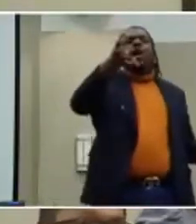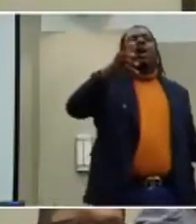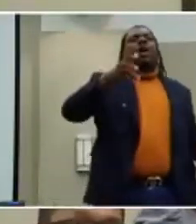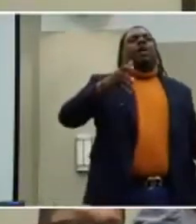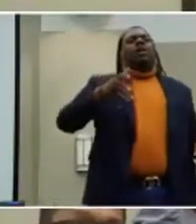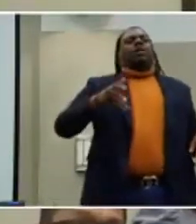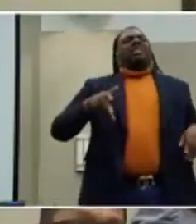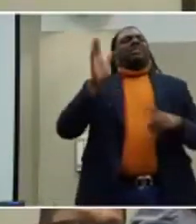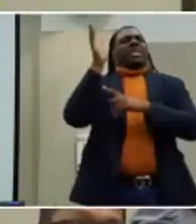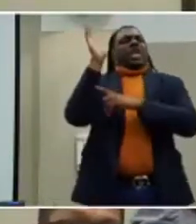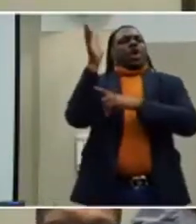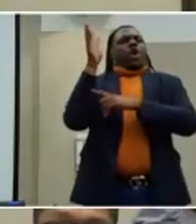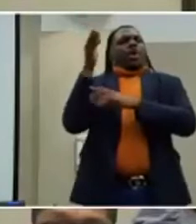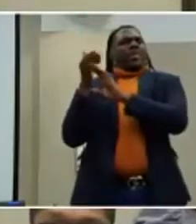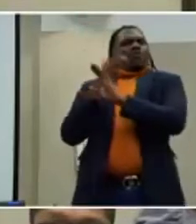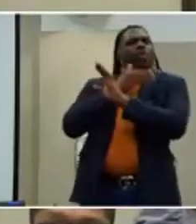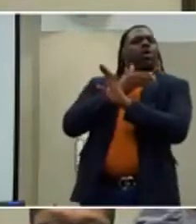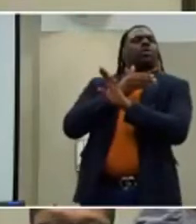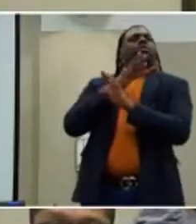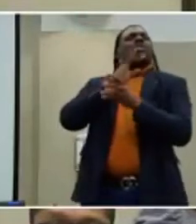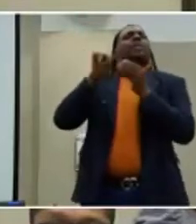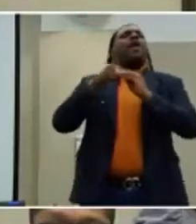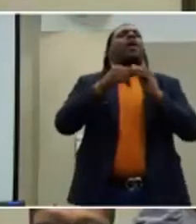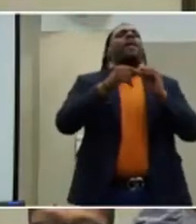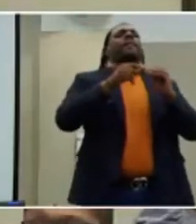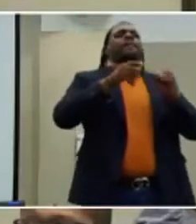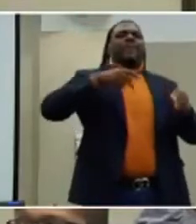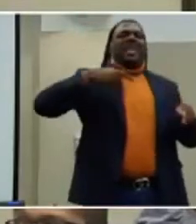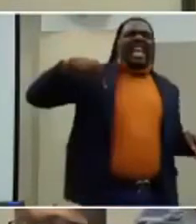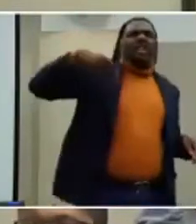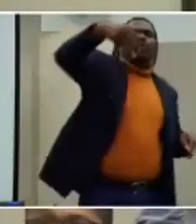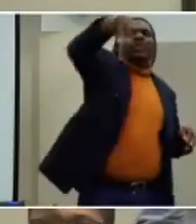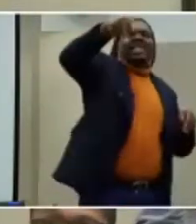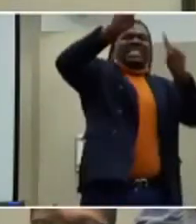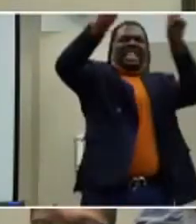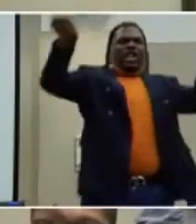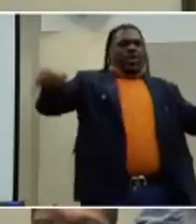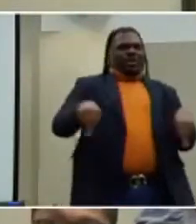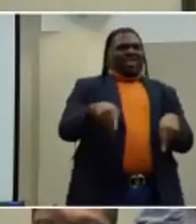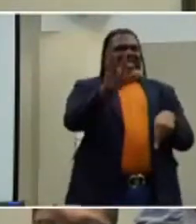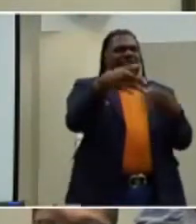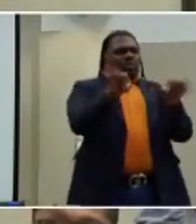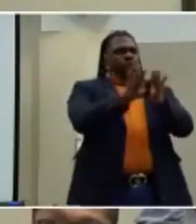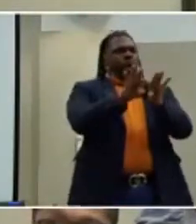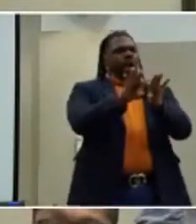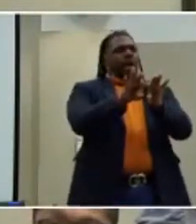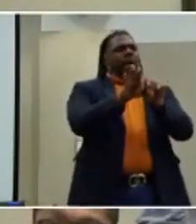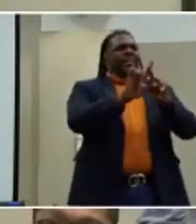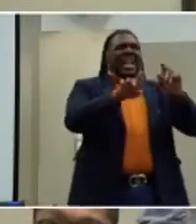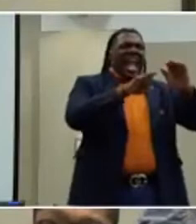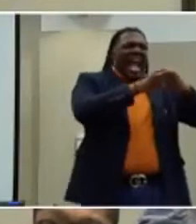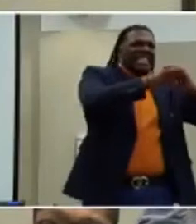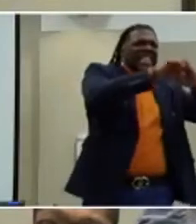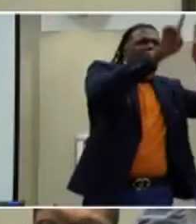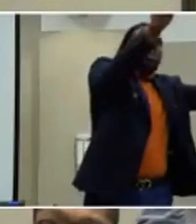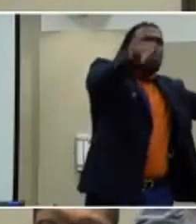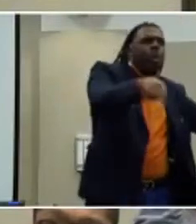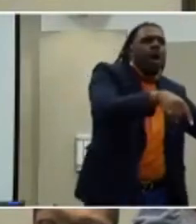speakers talked about having pedestrian signals in the first place, and I realize that the Access Board is not